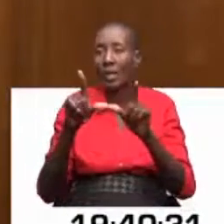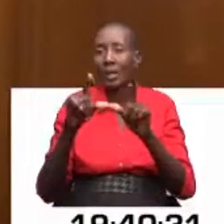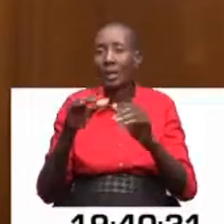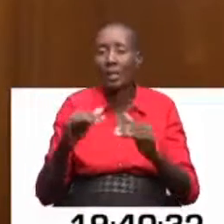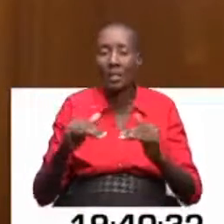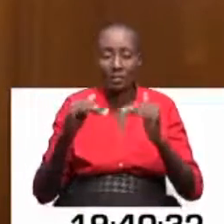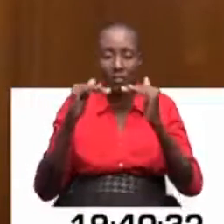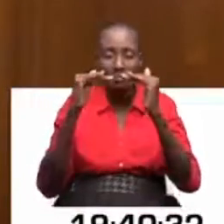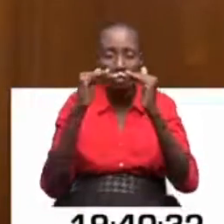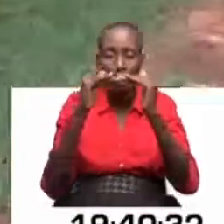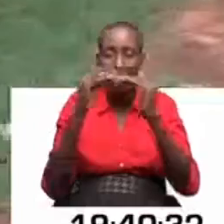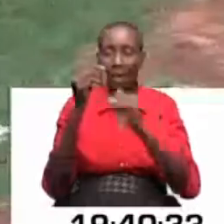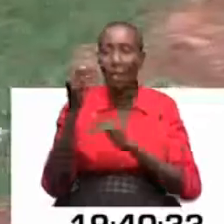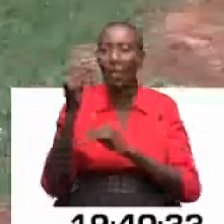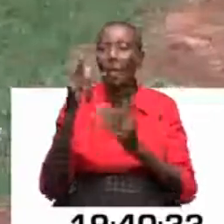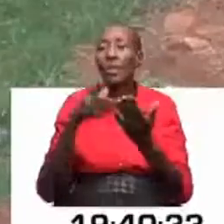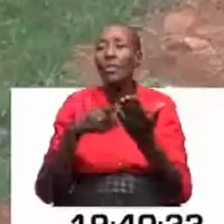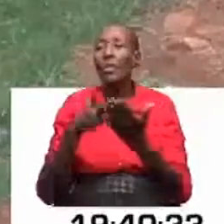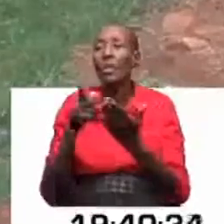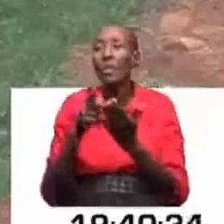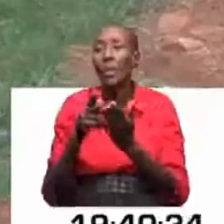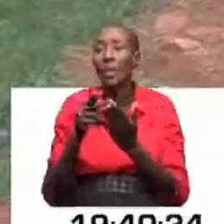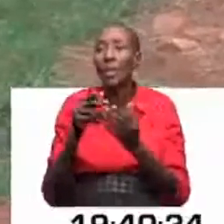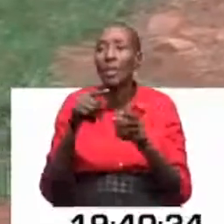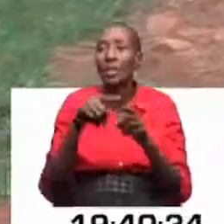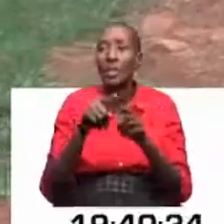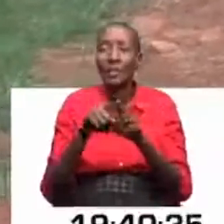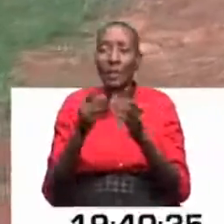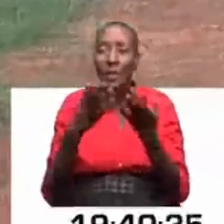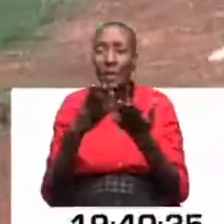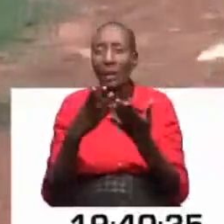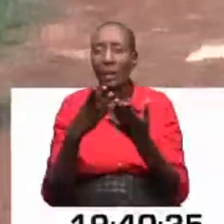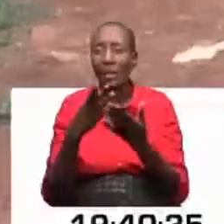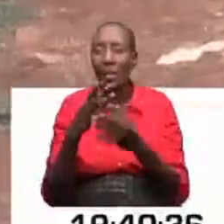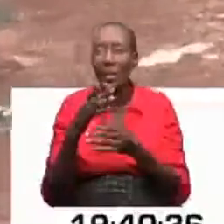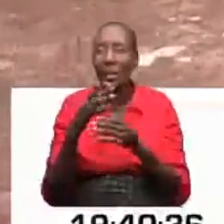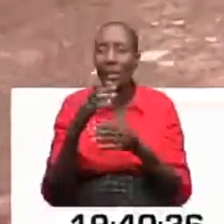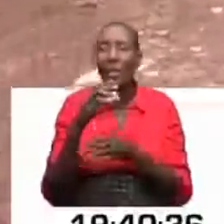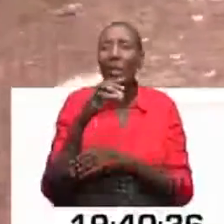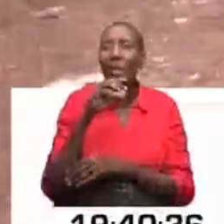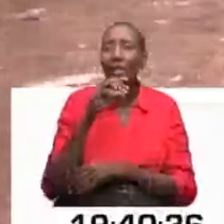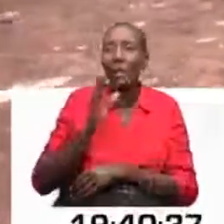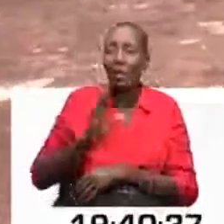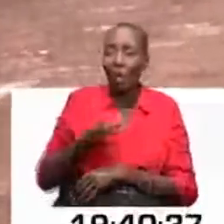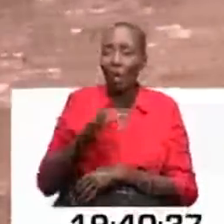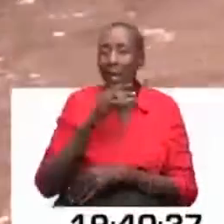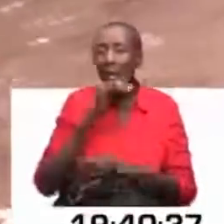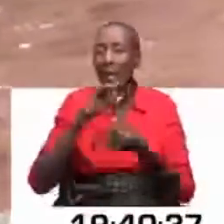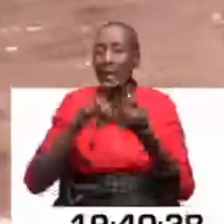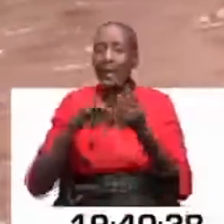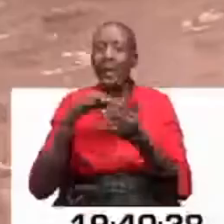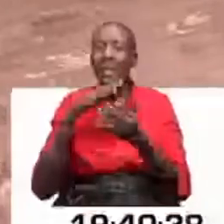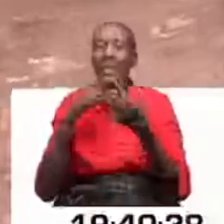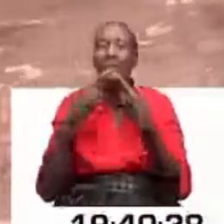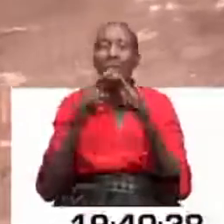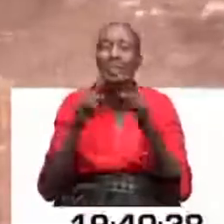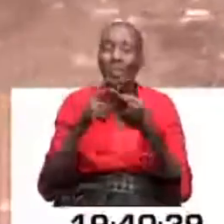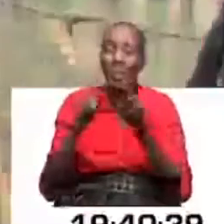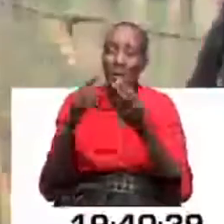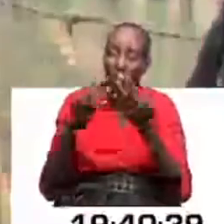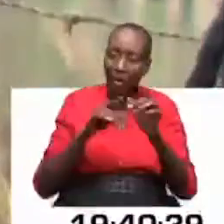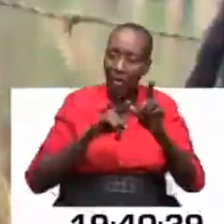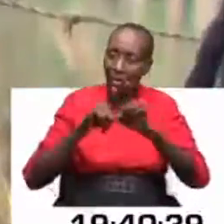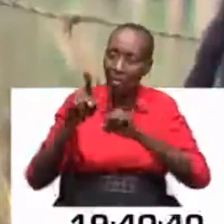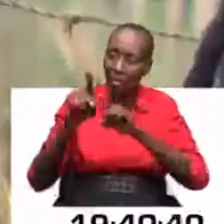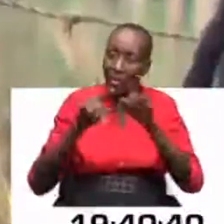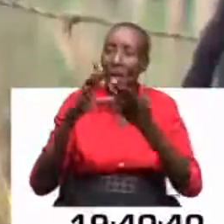that he would have paidai mjoja wa Kana wa mzee talai na anayelaumiwa na Nani